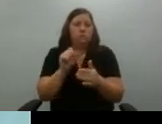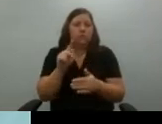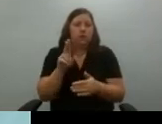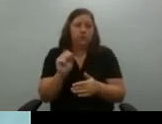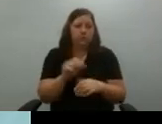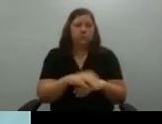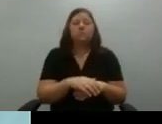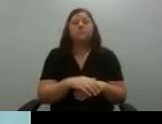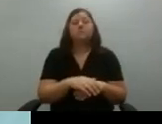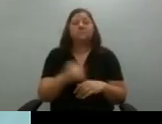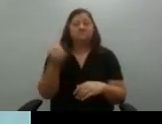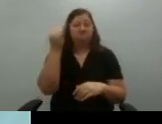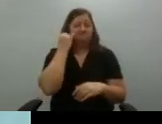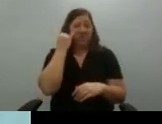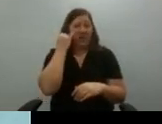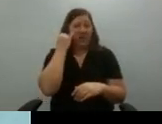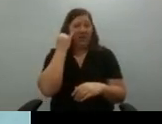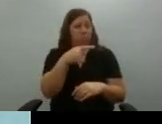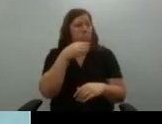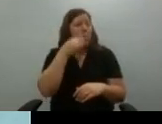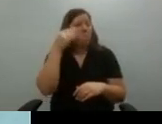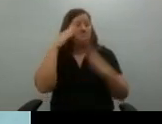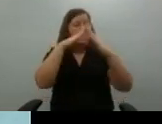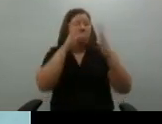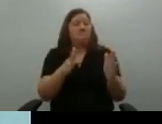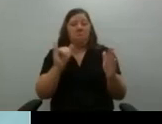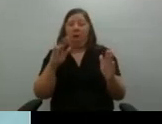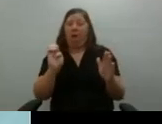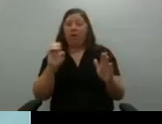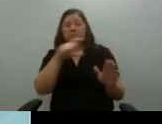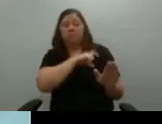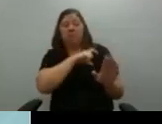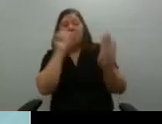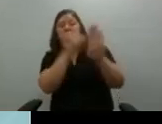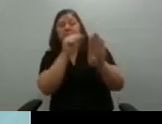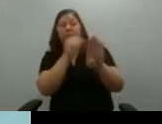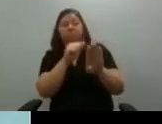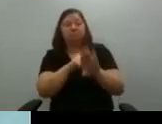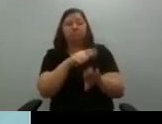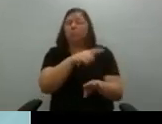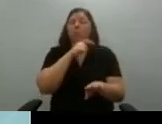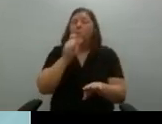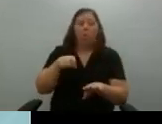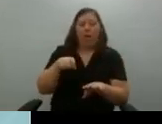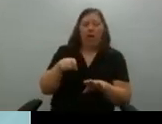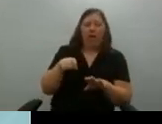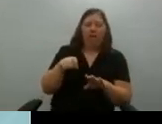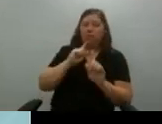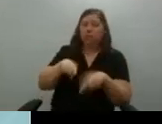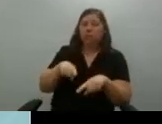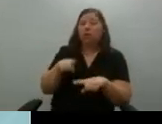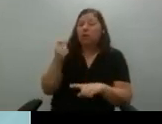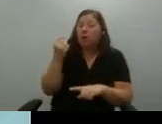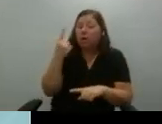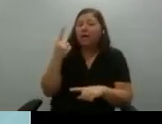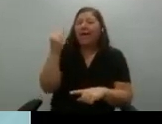If ICE or the police knock on your door, you do not have to answer the door unless they have a valid warrant or